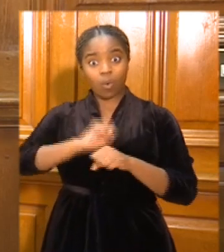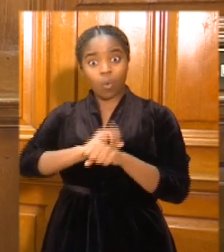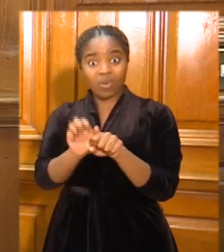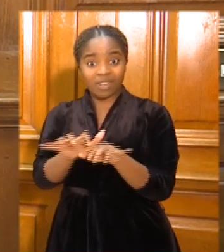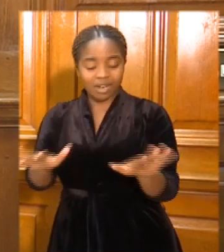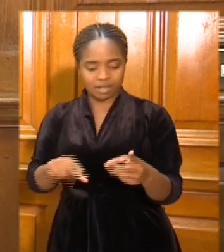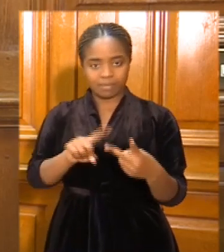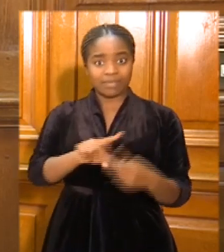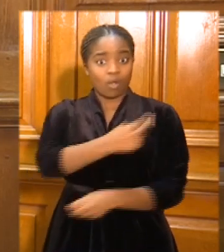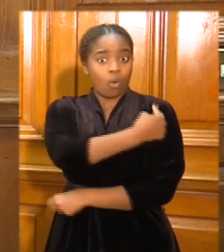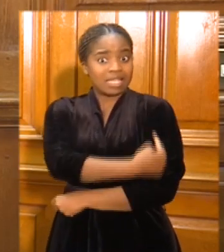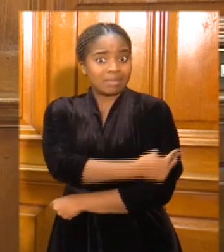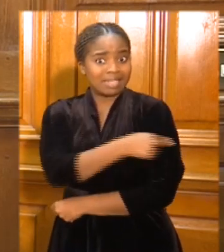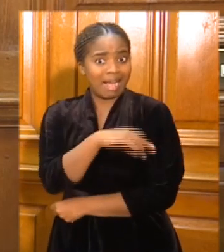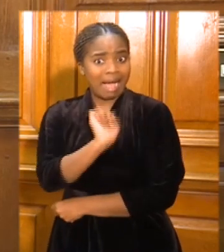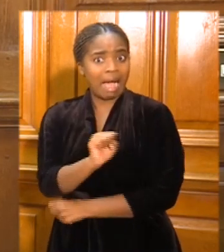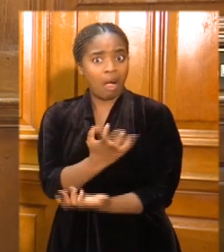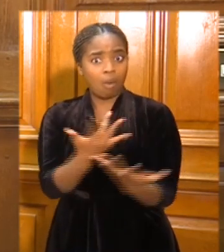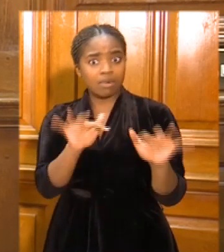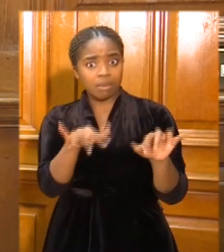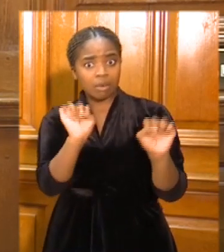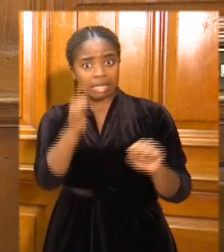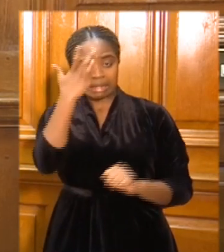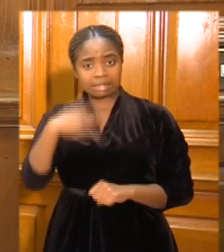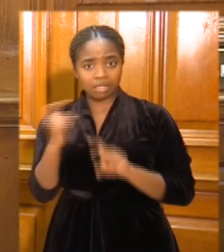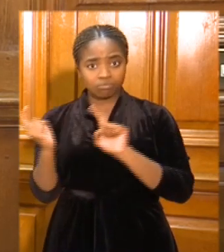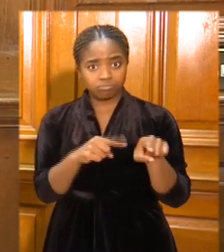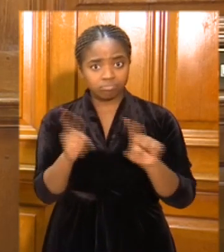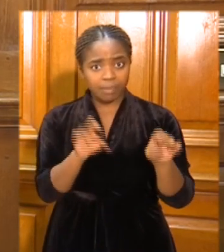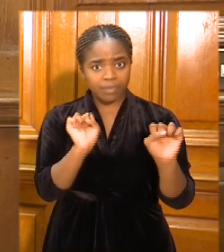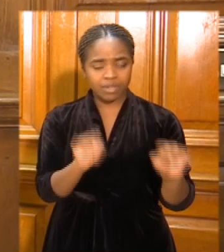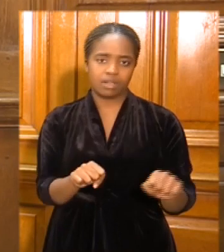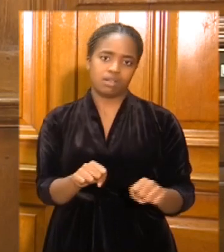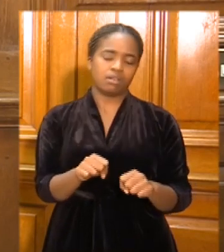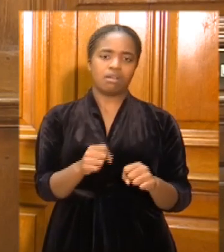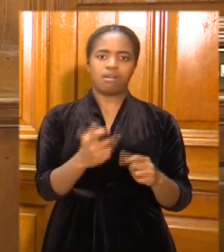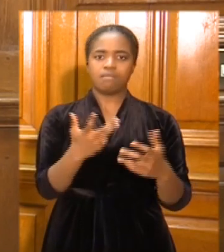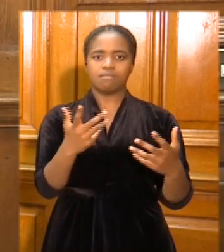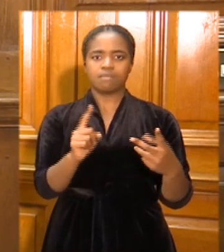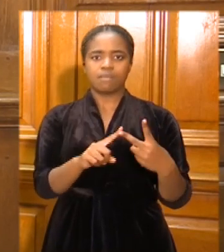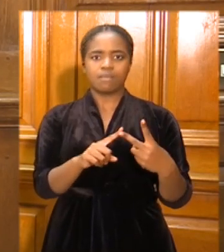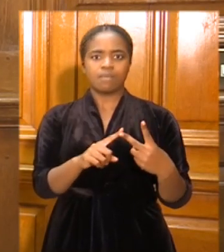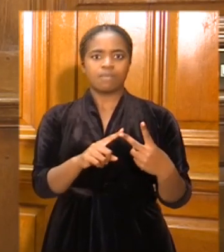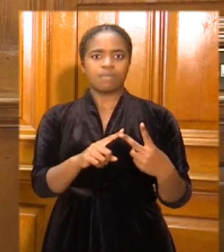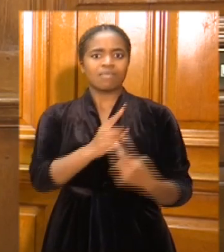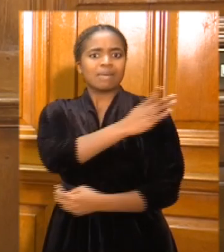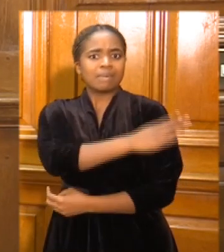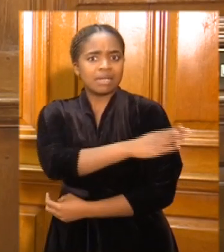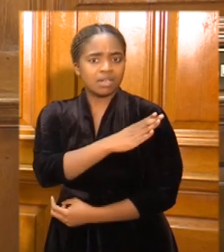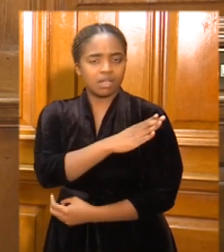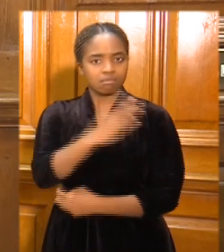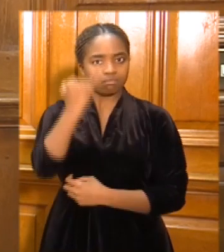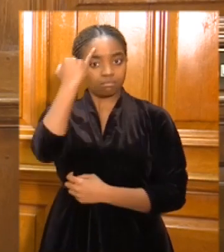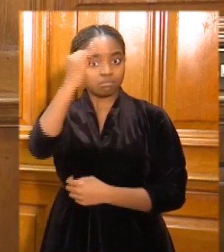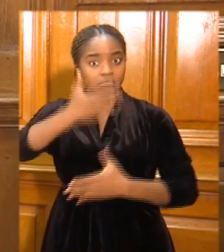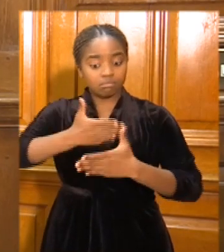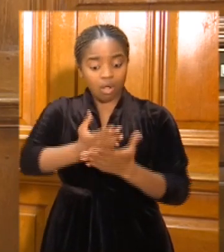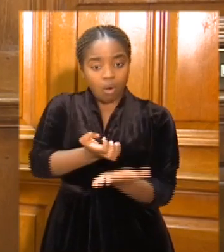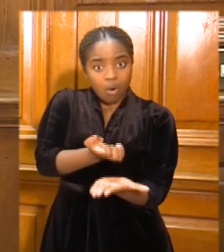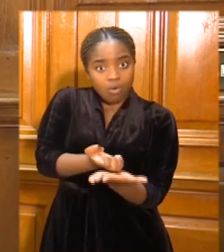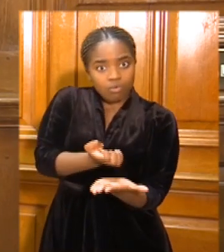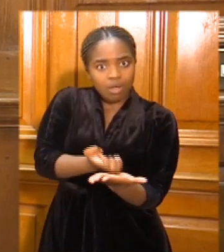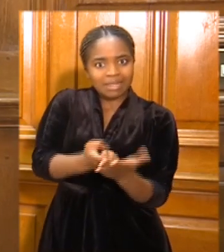health facilities, the extent of the implementation of public health interventions, and the